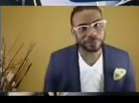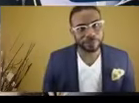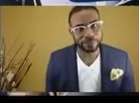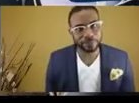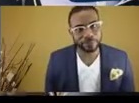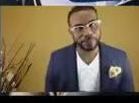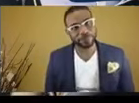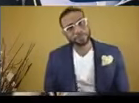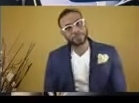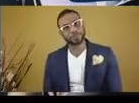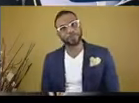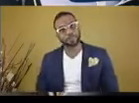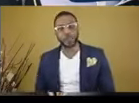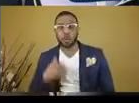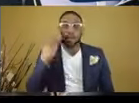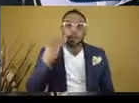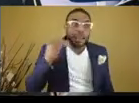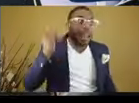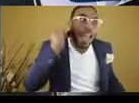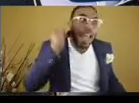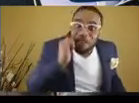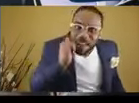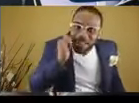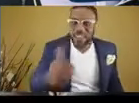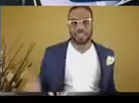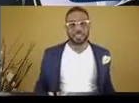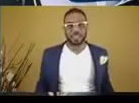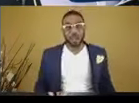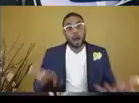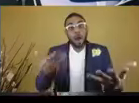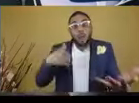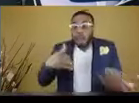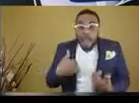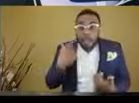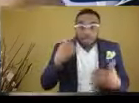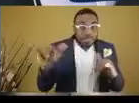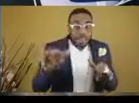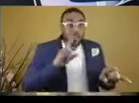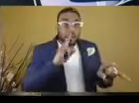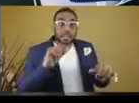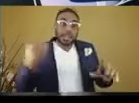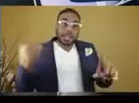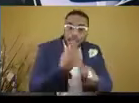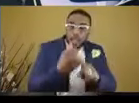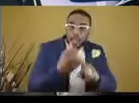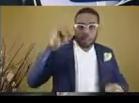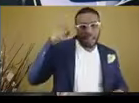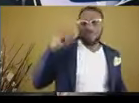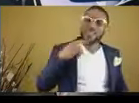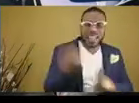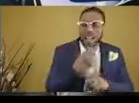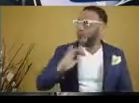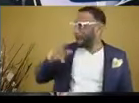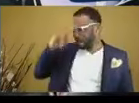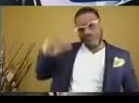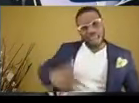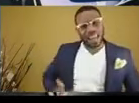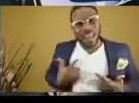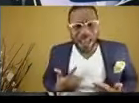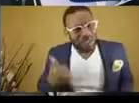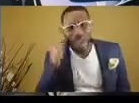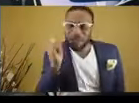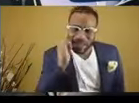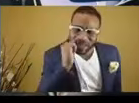right? We experience it every single day. We have, just like there is an attack on the capitol, there's an attack on Black lives every single